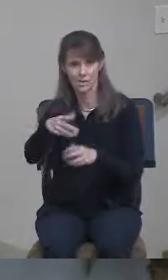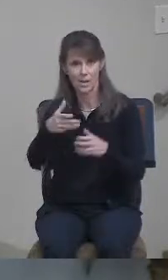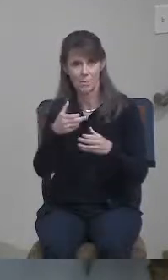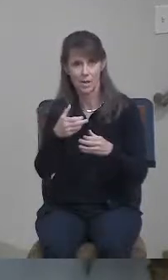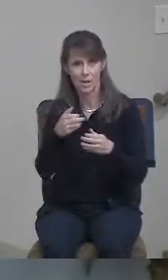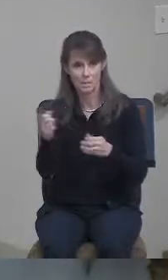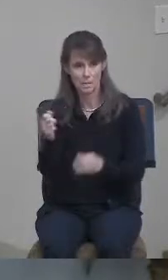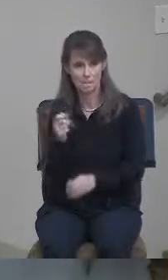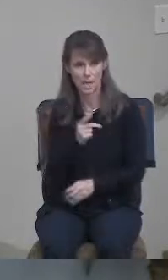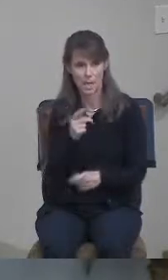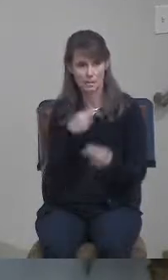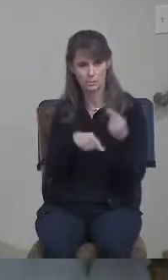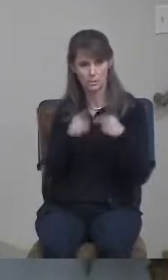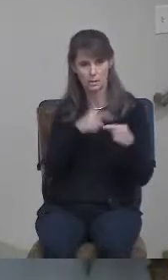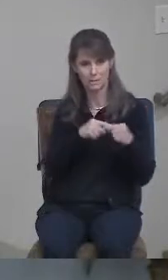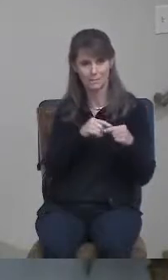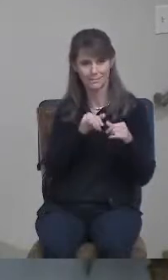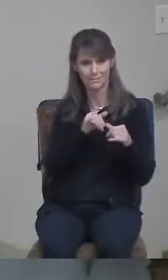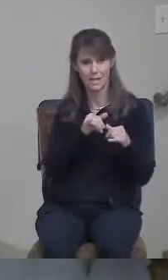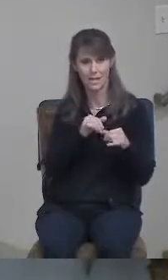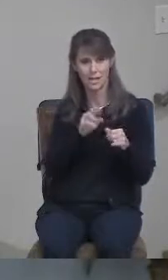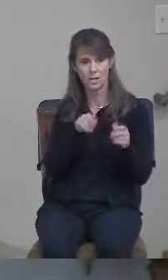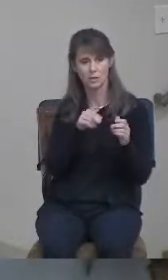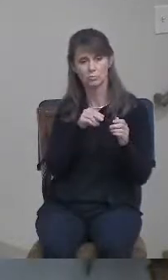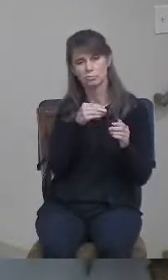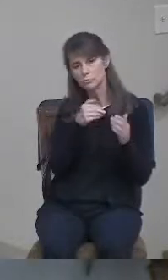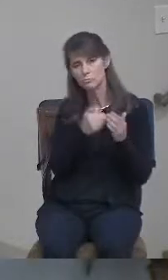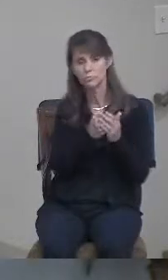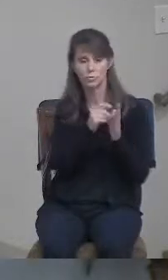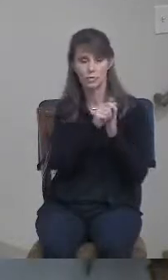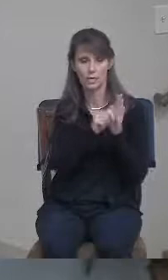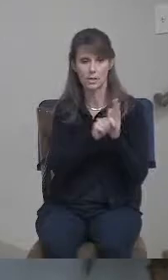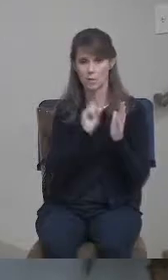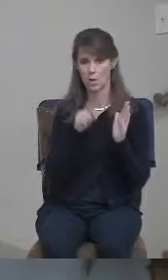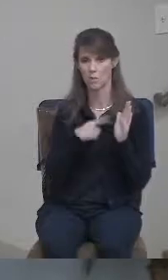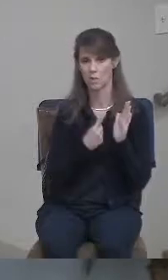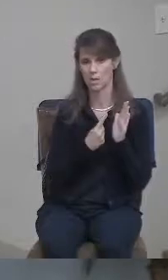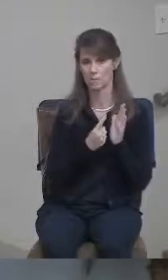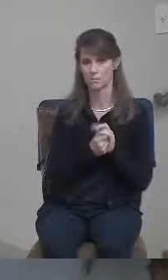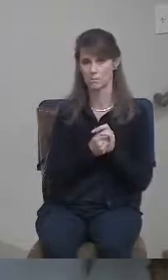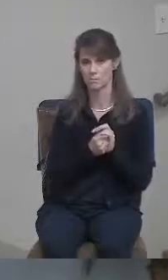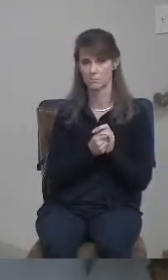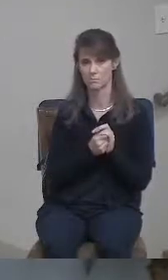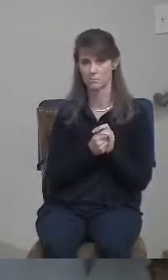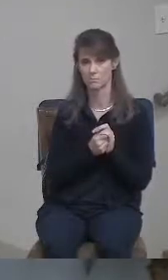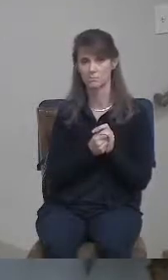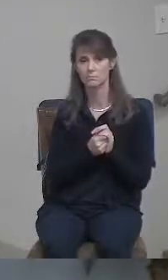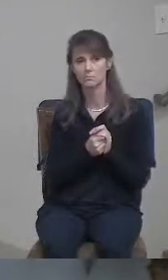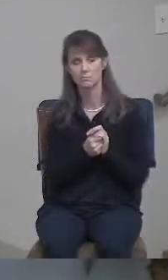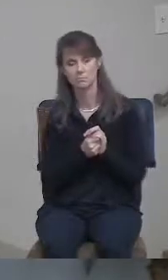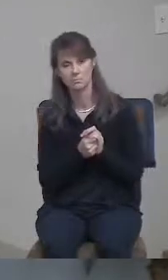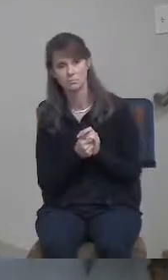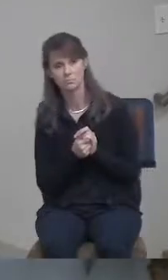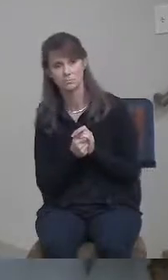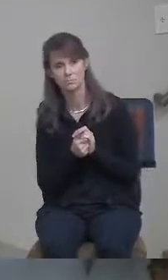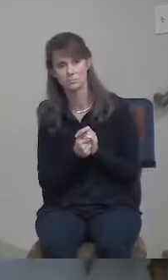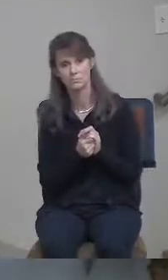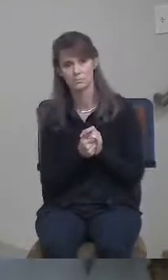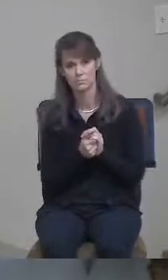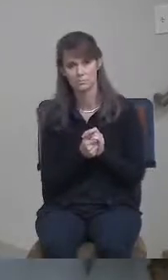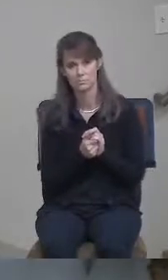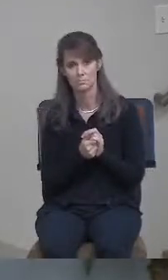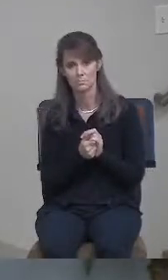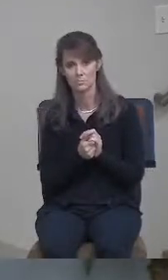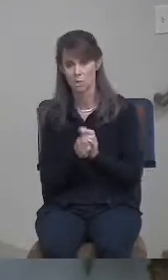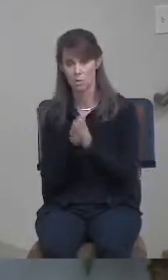to get back just to what the New Testament taught. So while the leaven of restoration was working among the Methodists